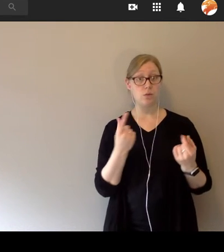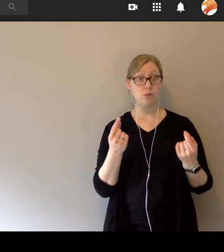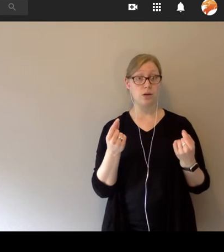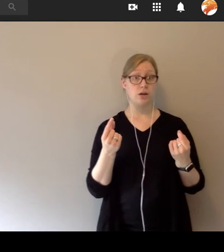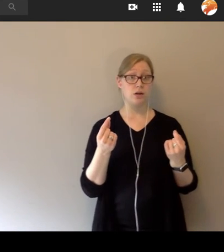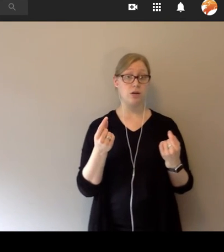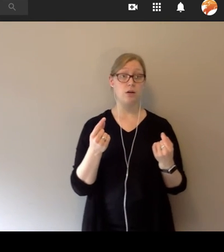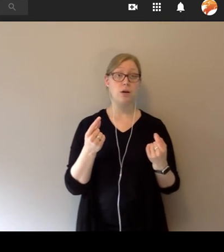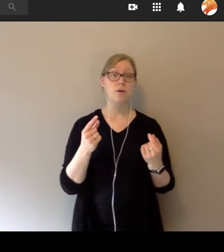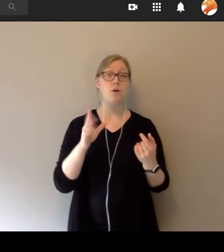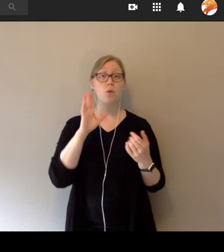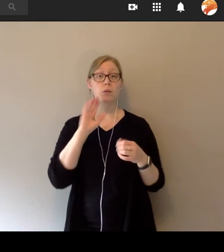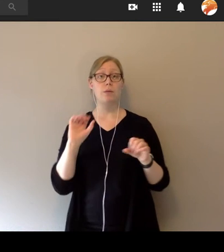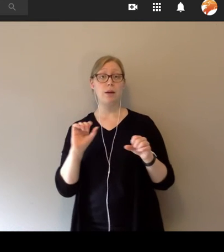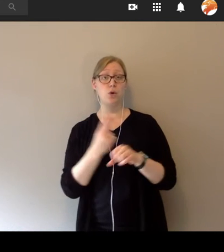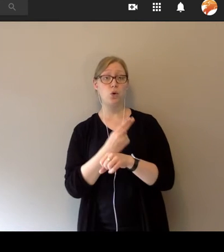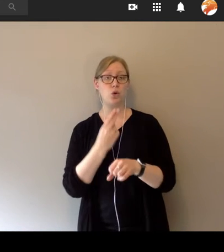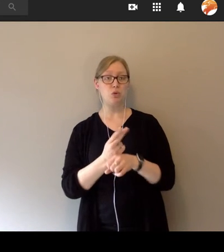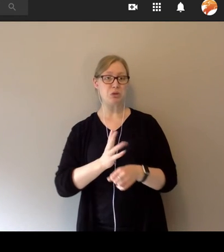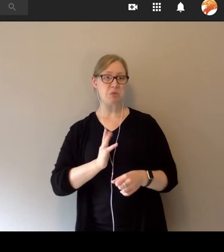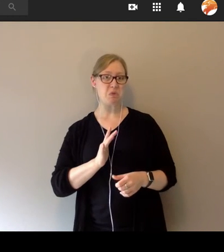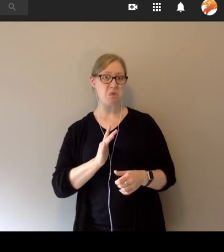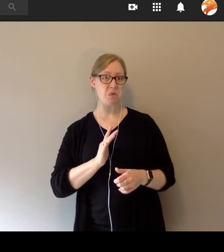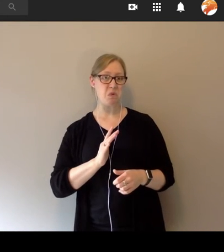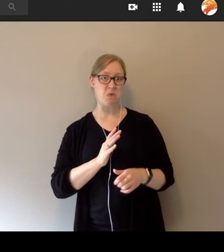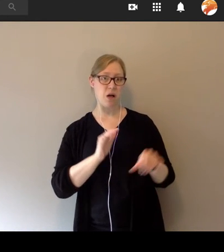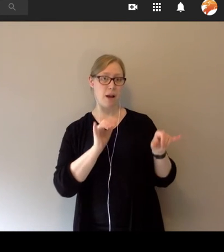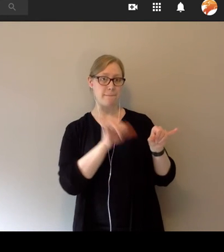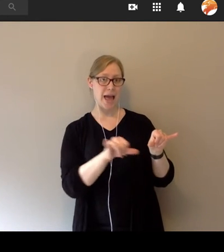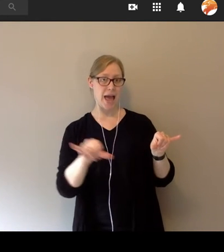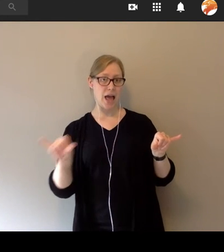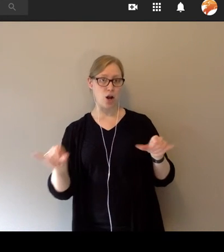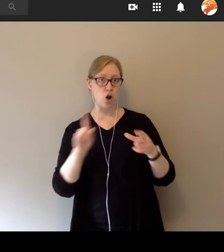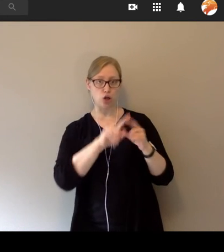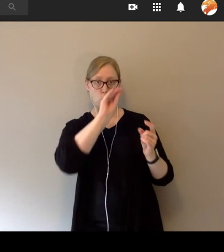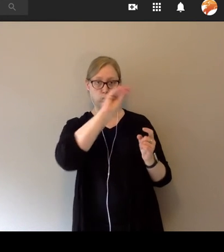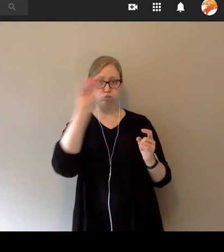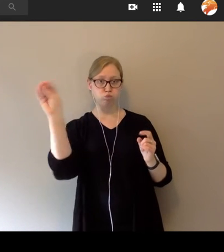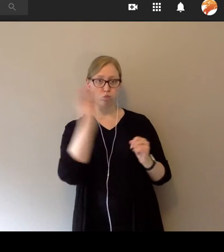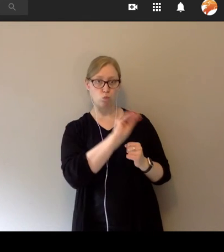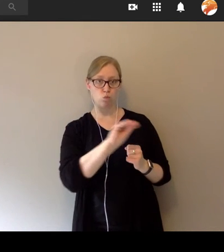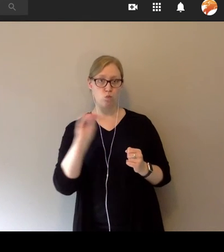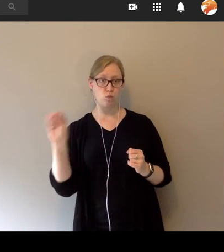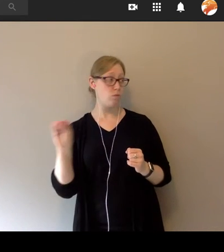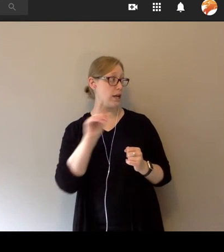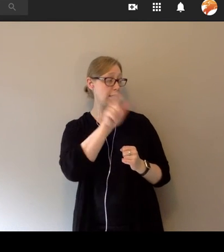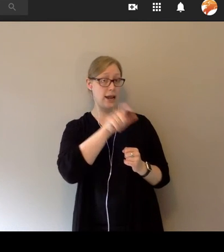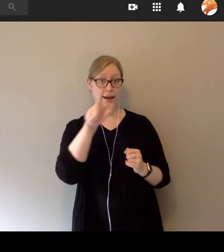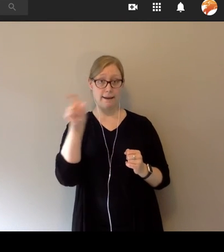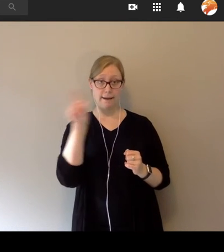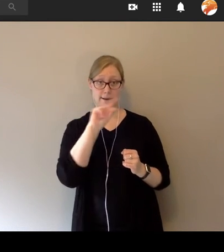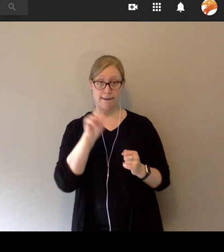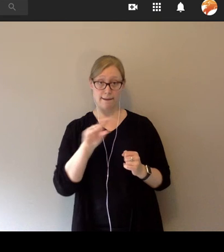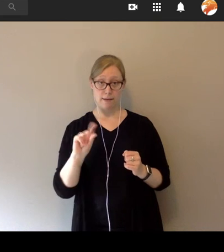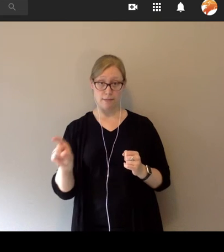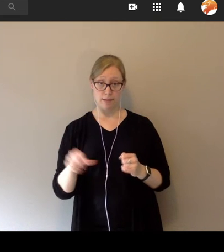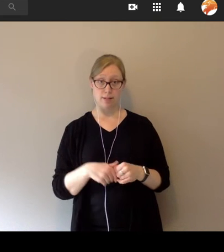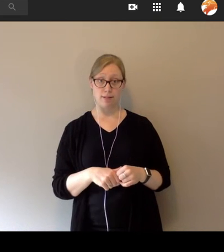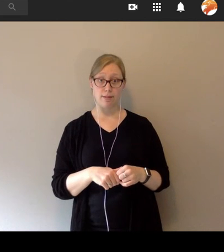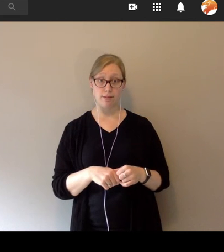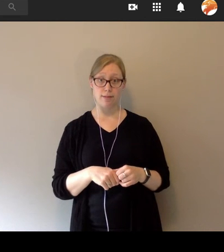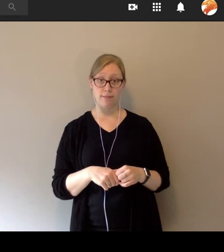we're just going to be able to use a cool pattern to fill in this table. All right, if you're not done making your table by this point, just pause the video